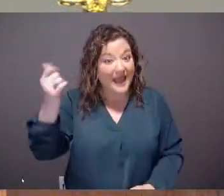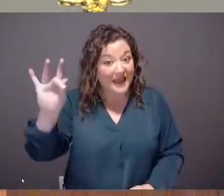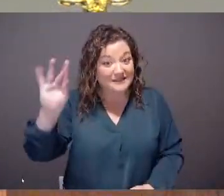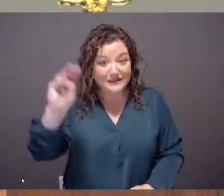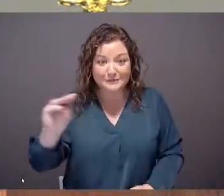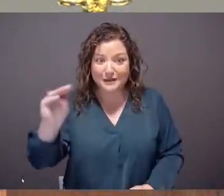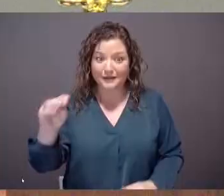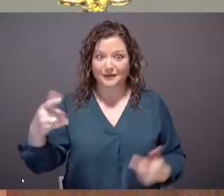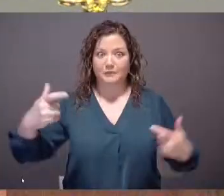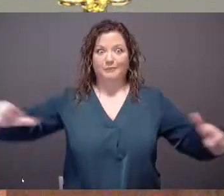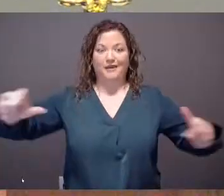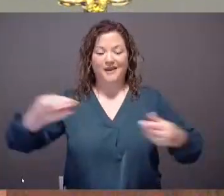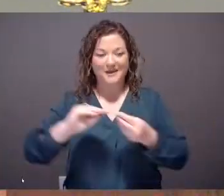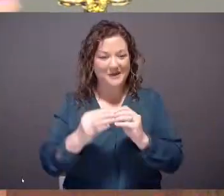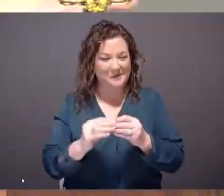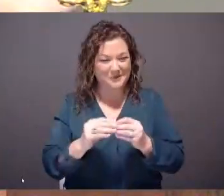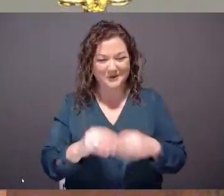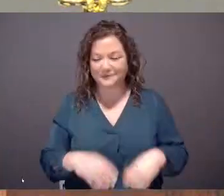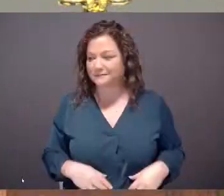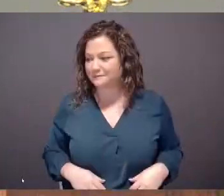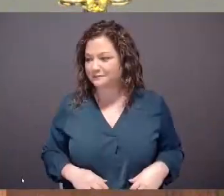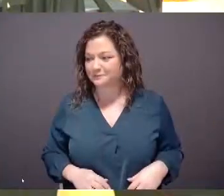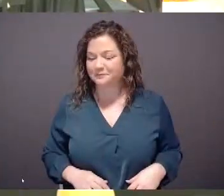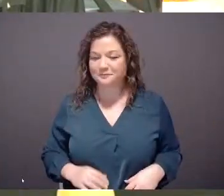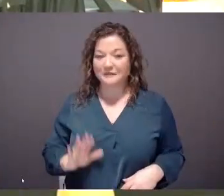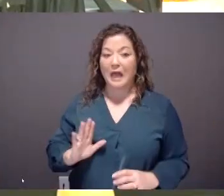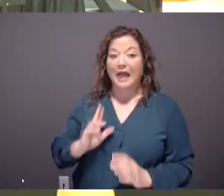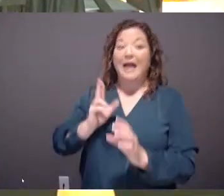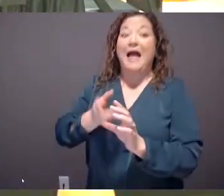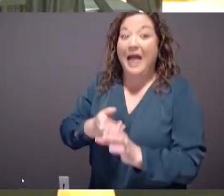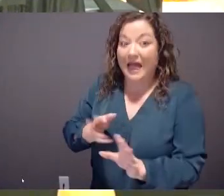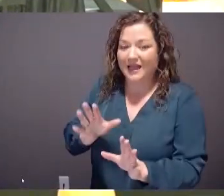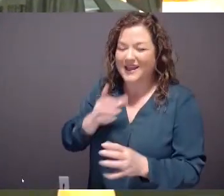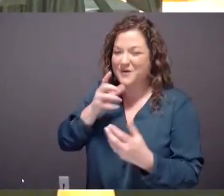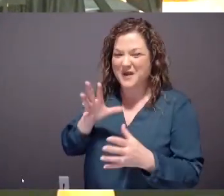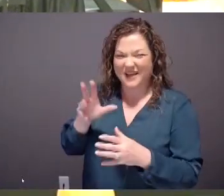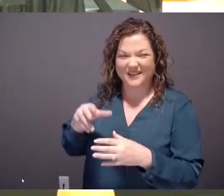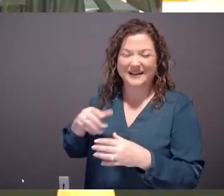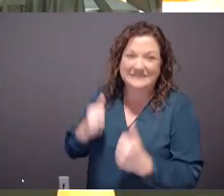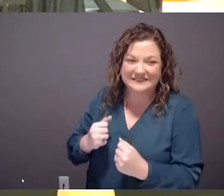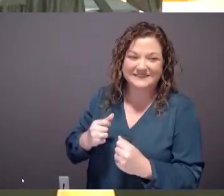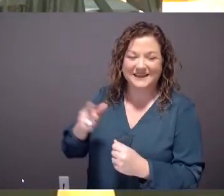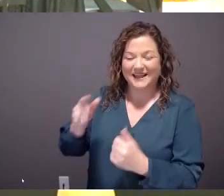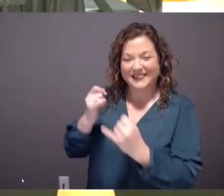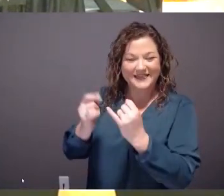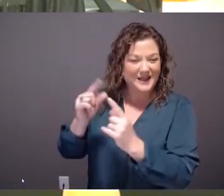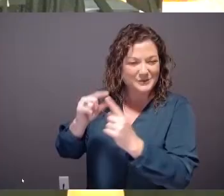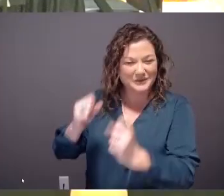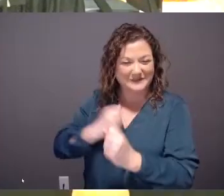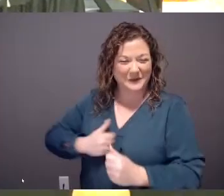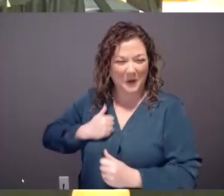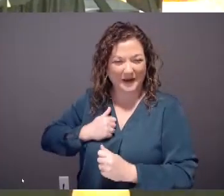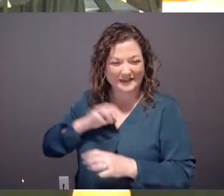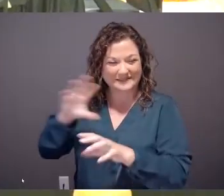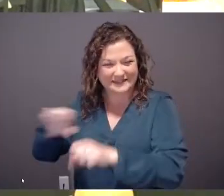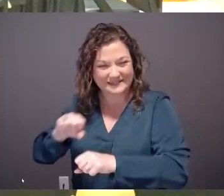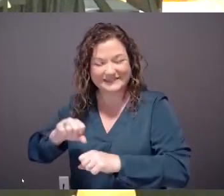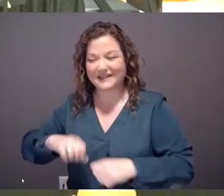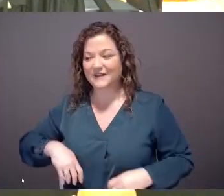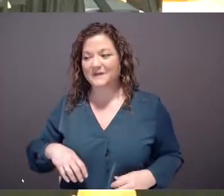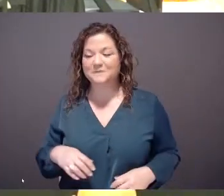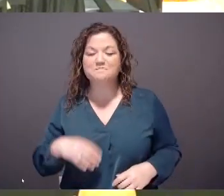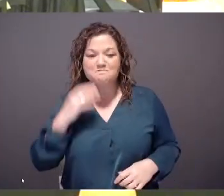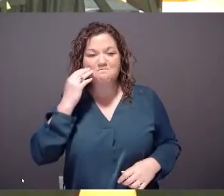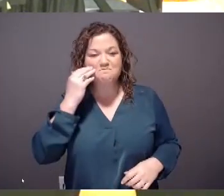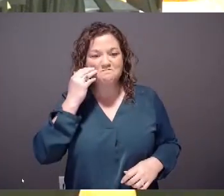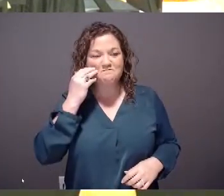hate to jump back in and not give you the last word, but as you were talking about that, it reminded me, I know I mentioned that John was featured in the last agenda item,